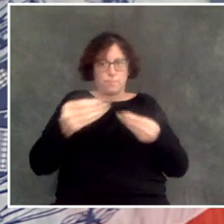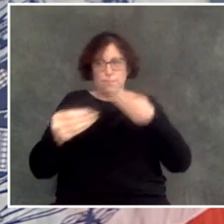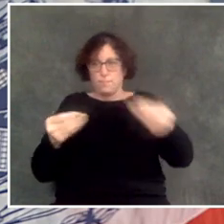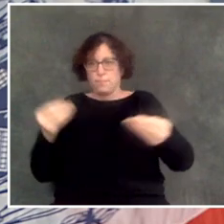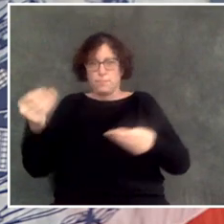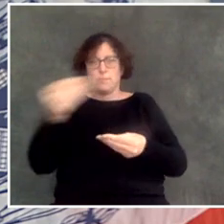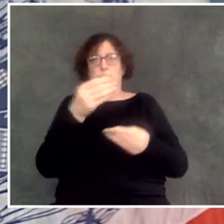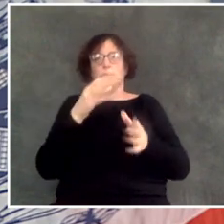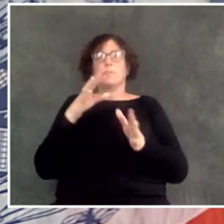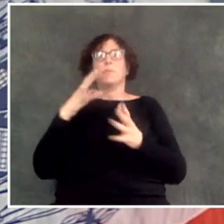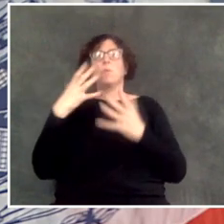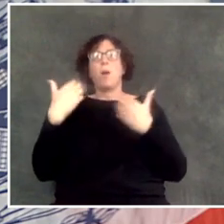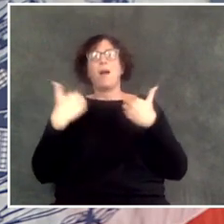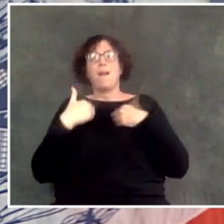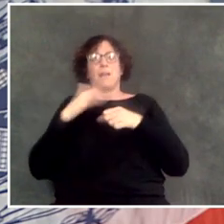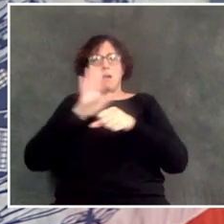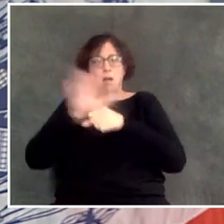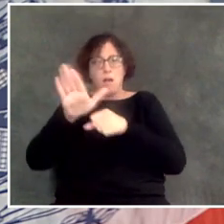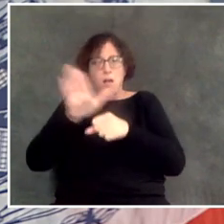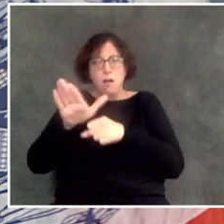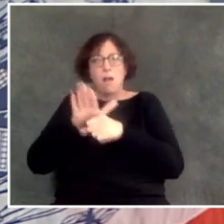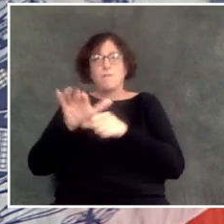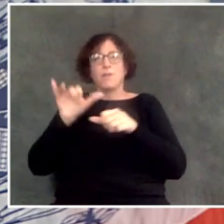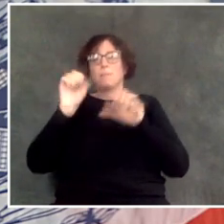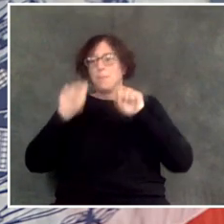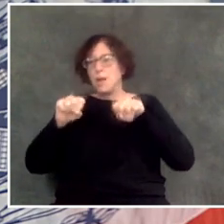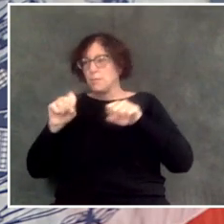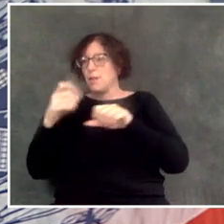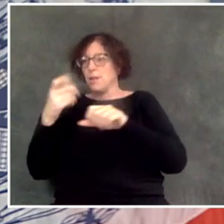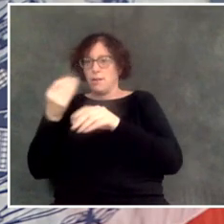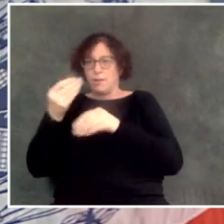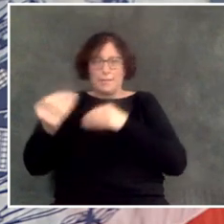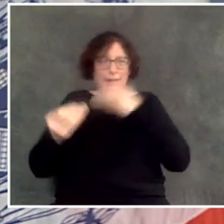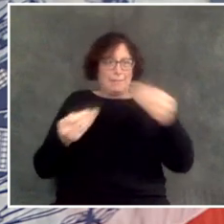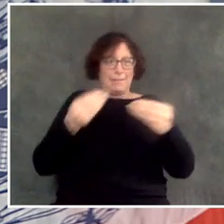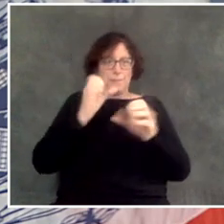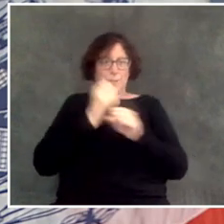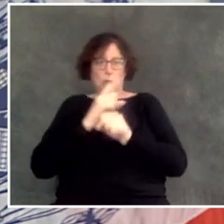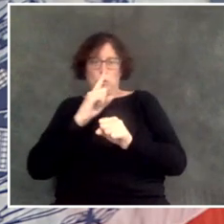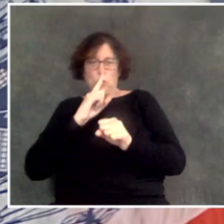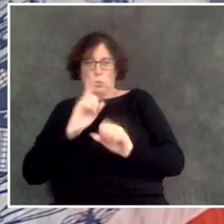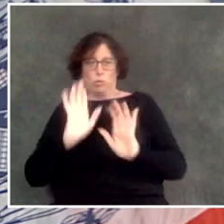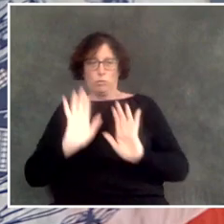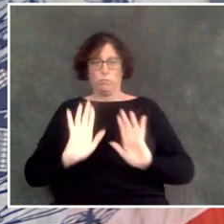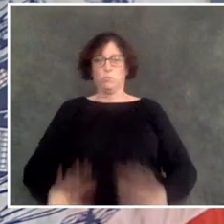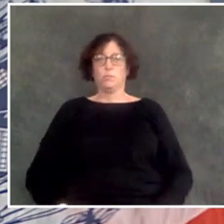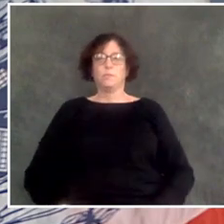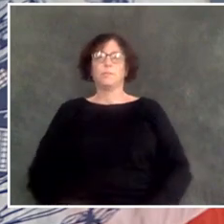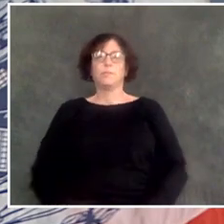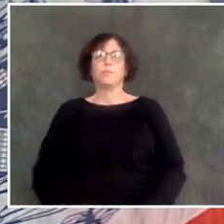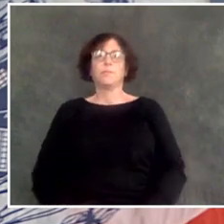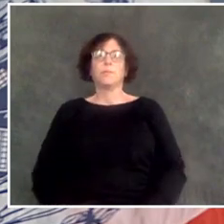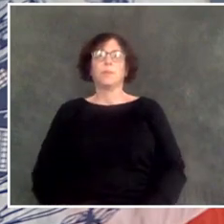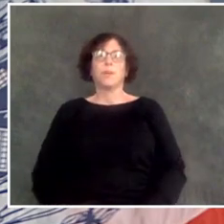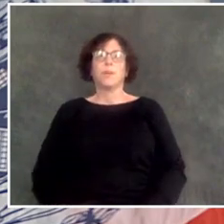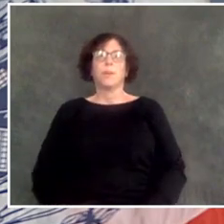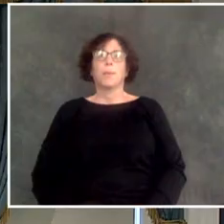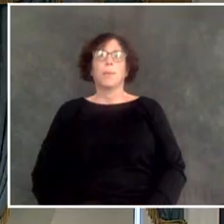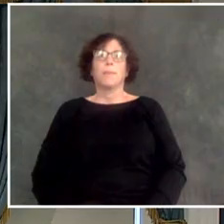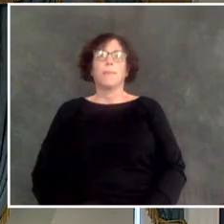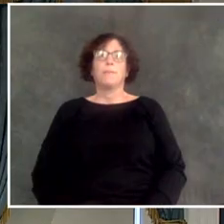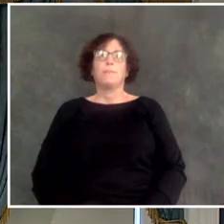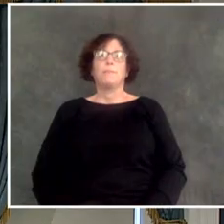of sort of the sheer impact soon, but I have no doubt it's going to be a very helpful amount. Next, we have Henry from